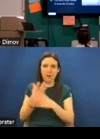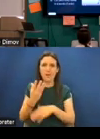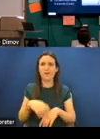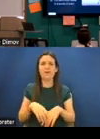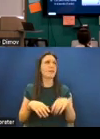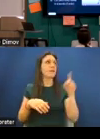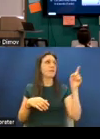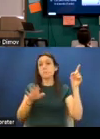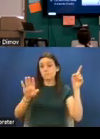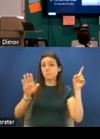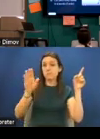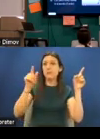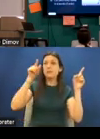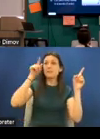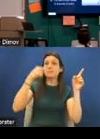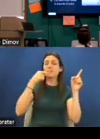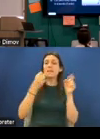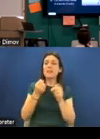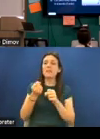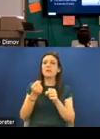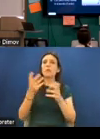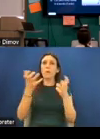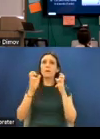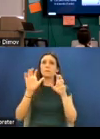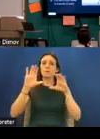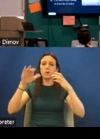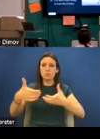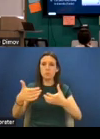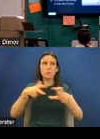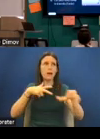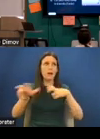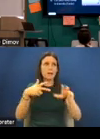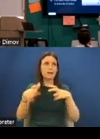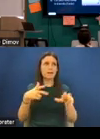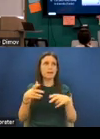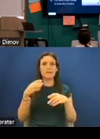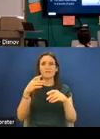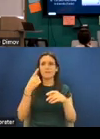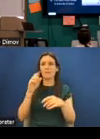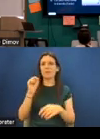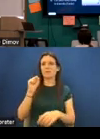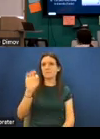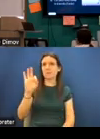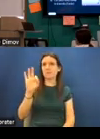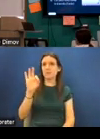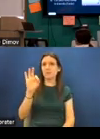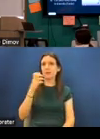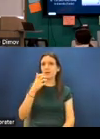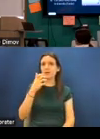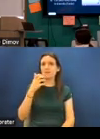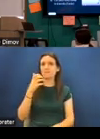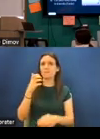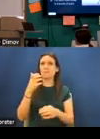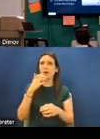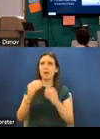way, she has asked that next year we go on a group hike to the Spanish Fork Hot Springs, Diamond Fork Hot Springs, right? Yeah.